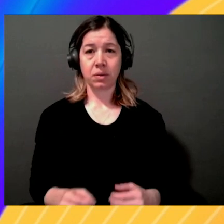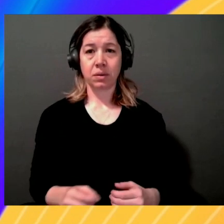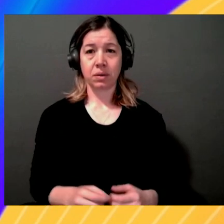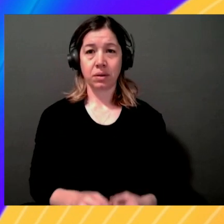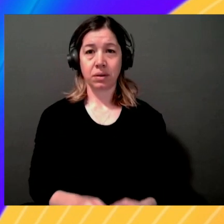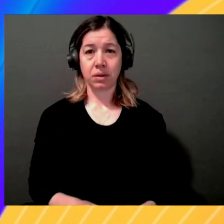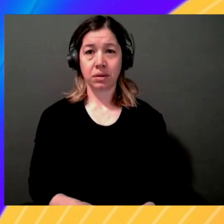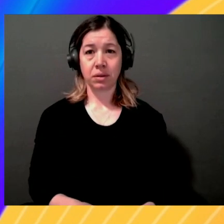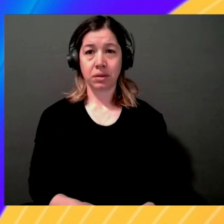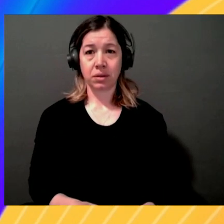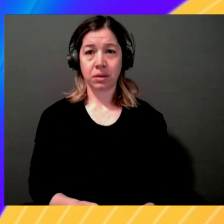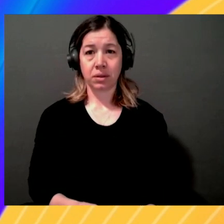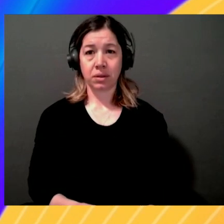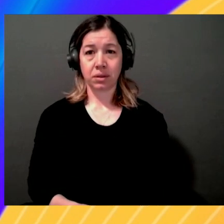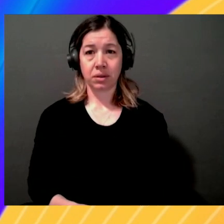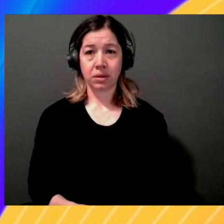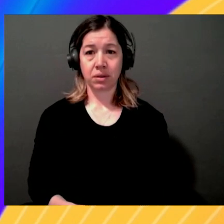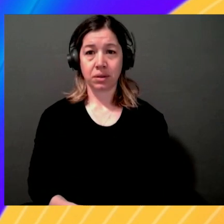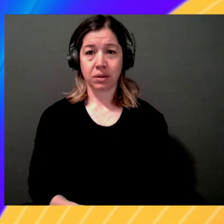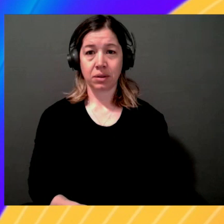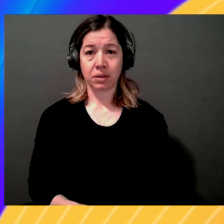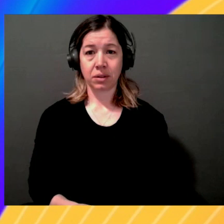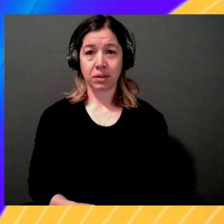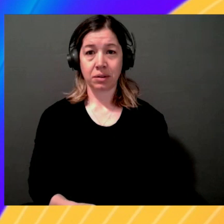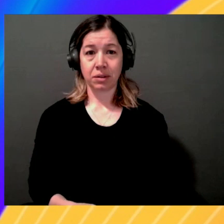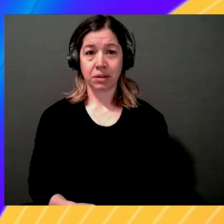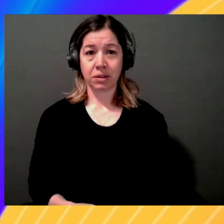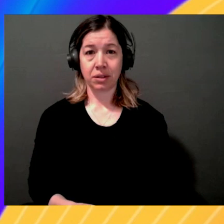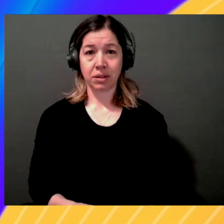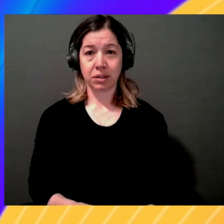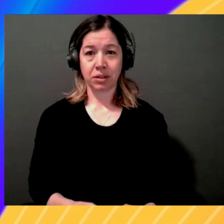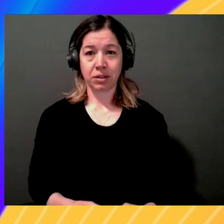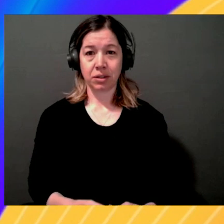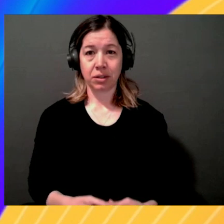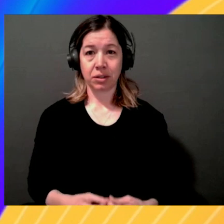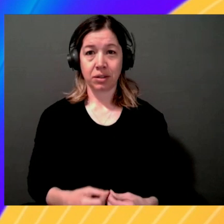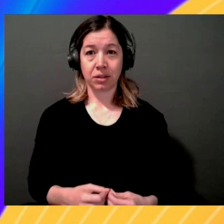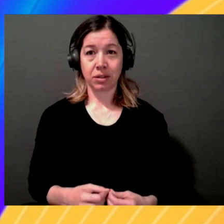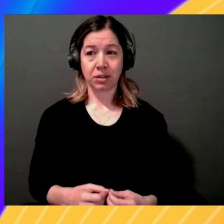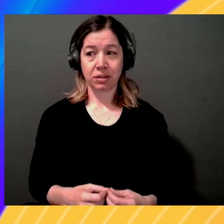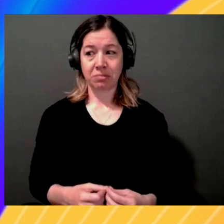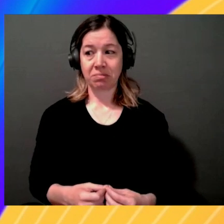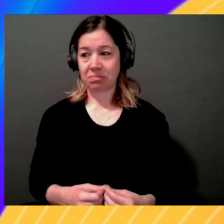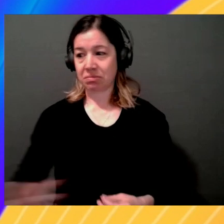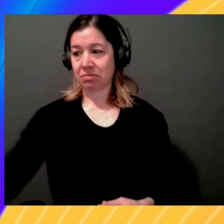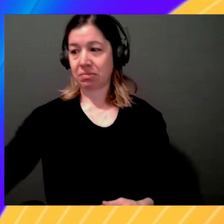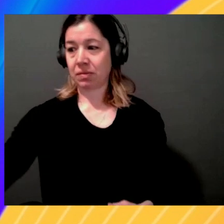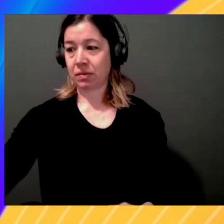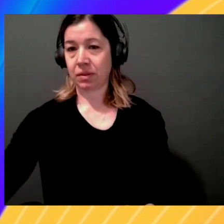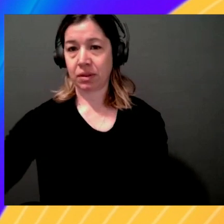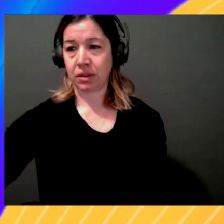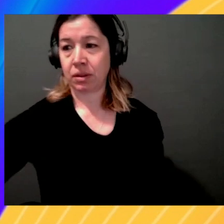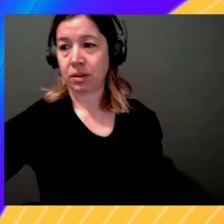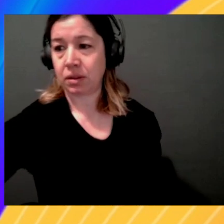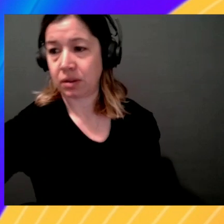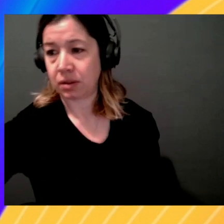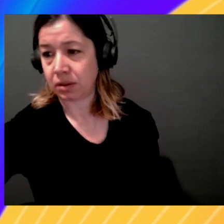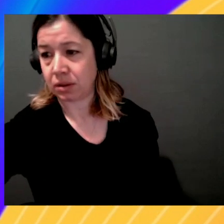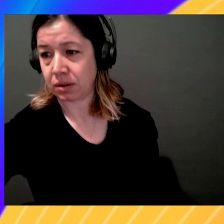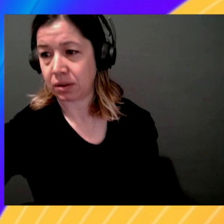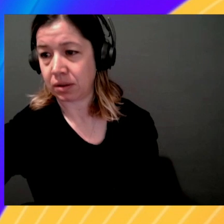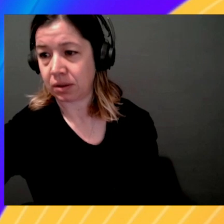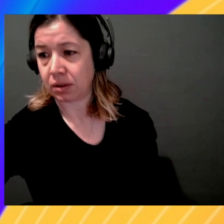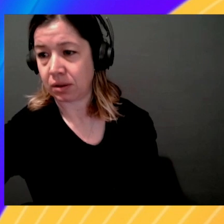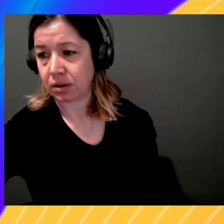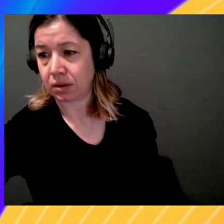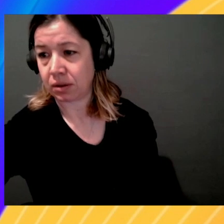Historically, that's how we've produced content and shown content to teachers. And we still do, and it's our bread and